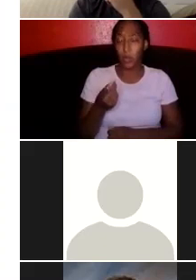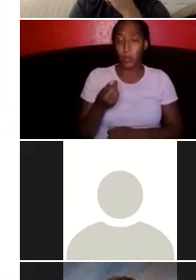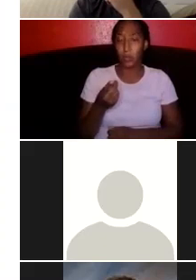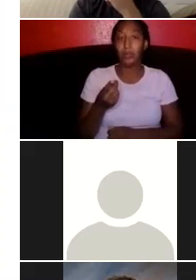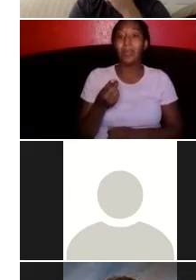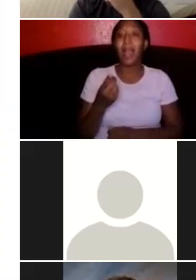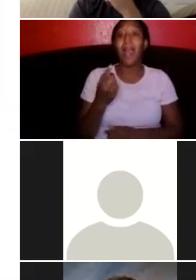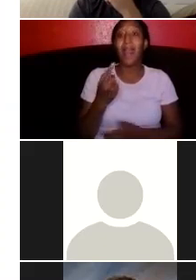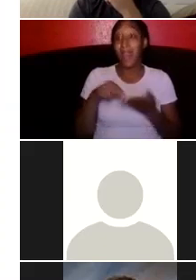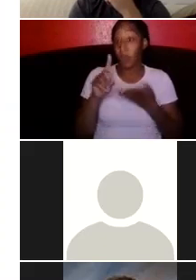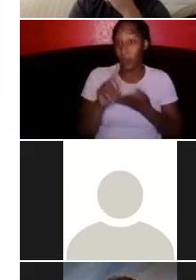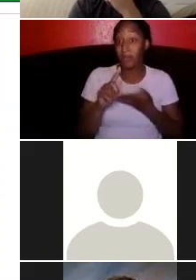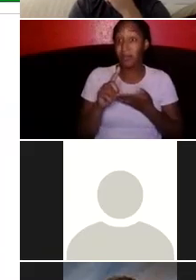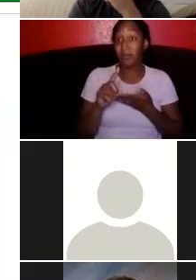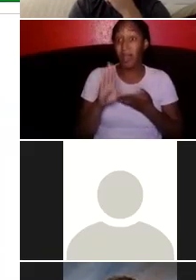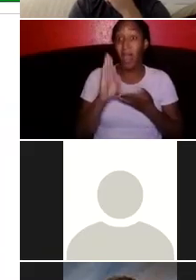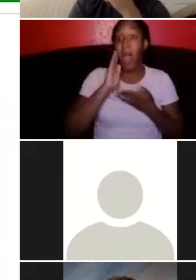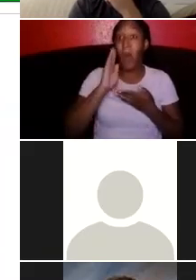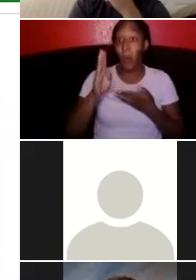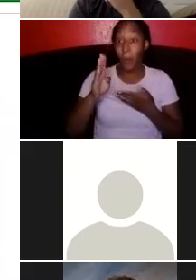next week is actually midterm week.